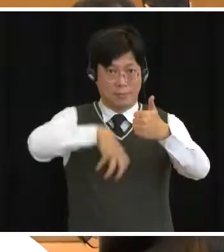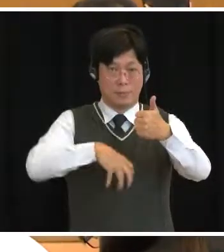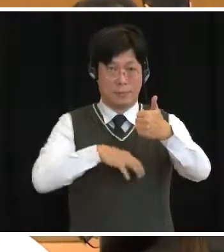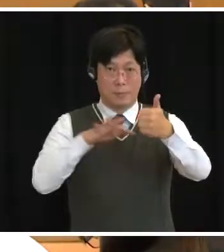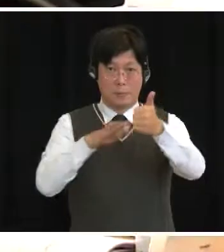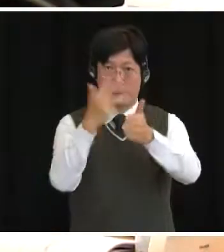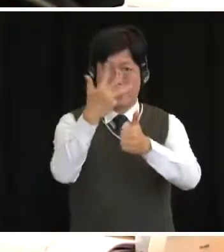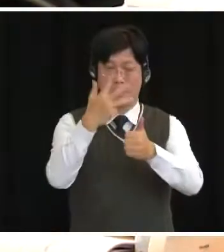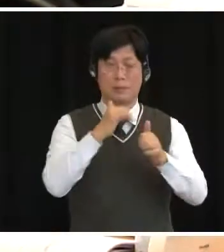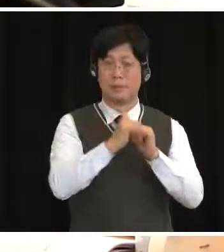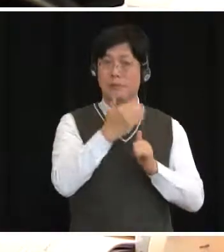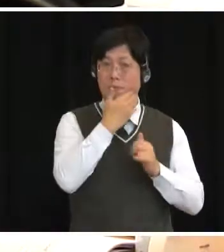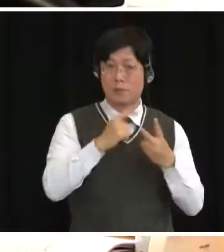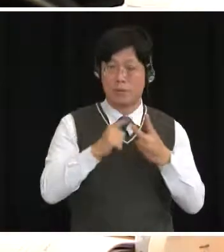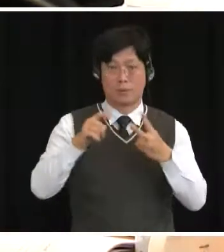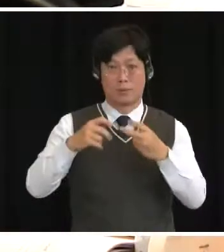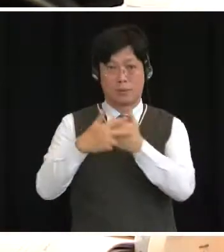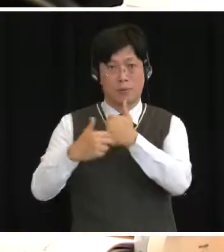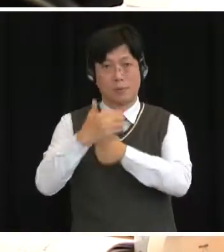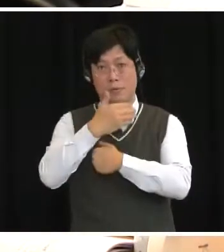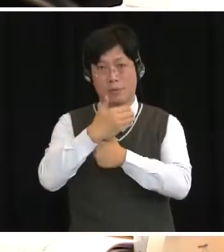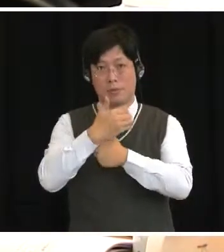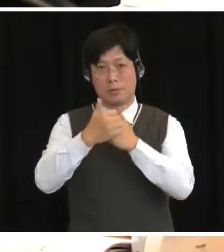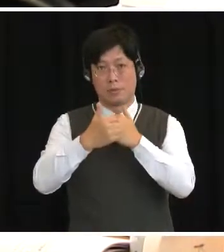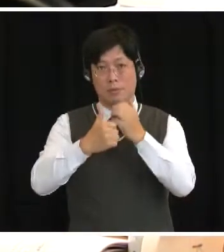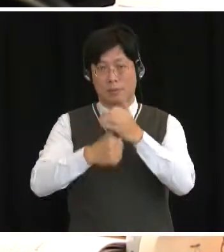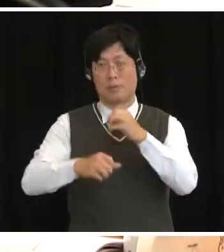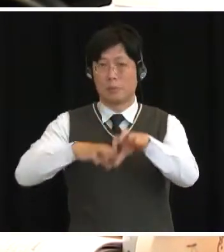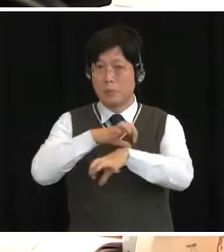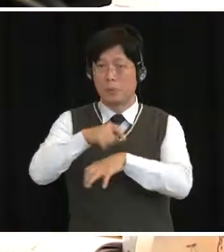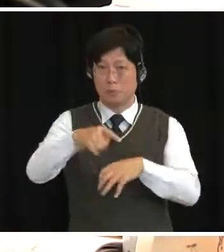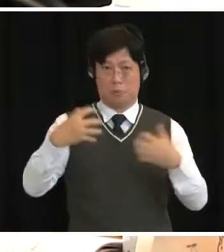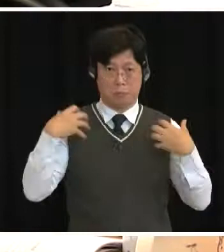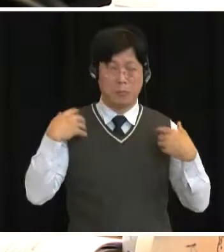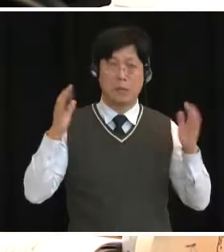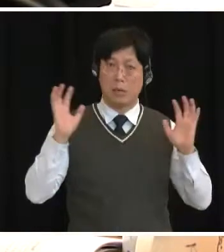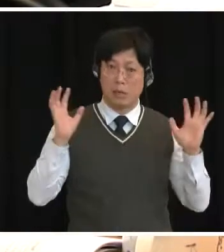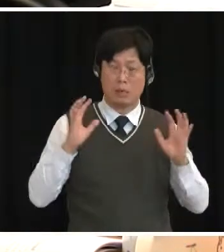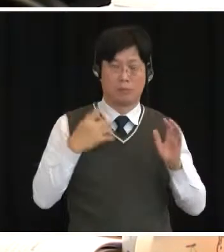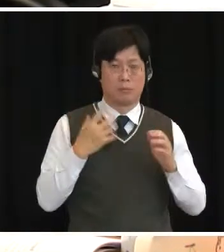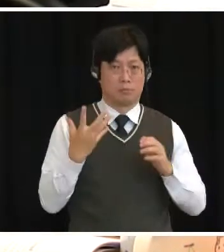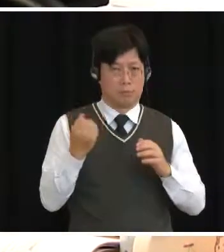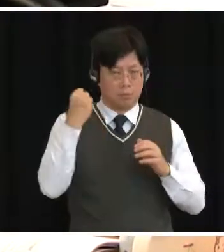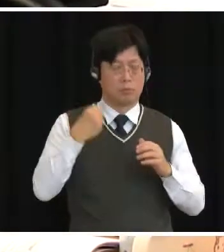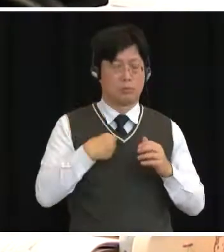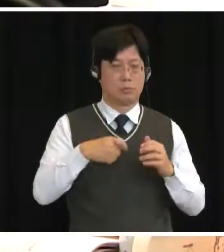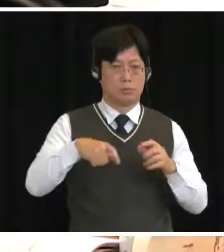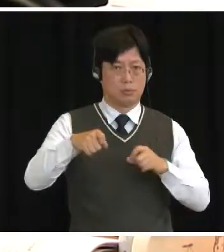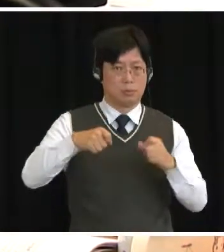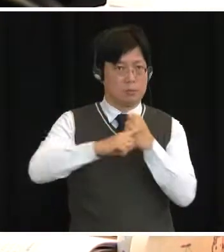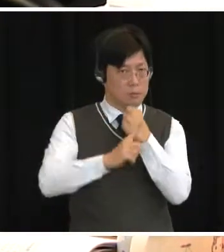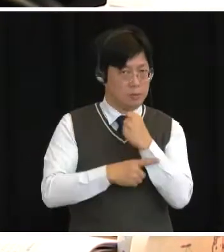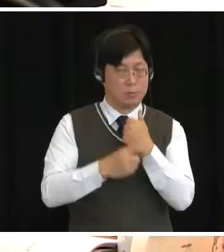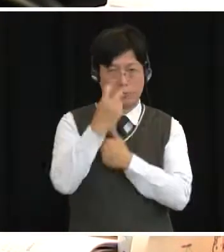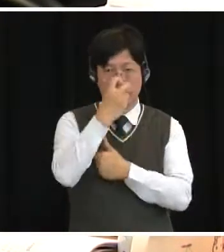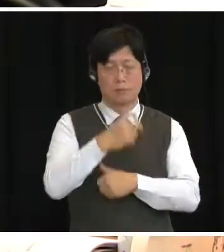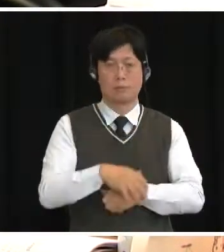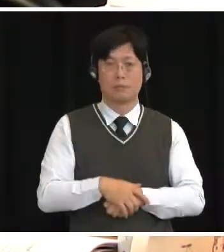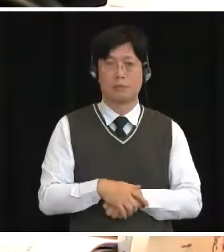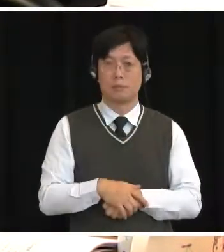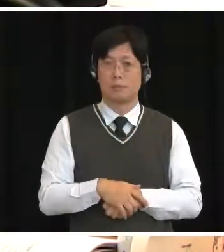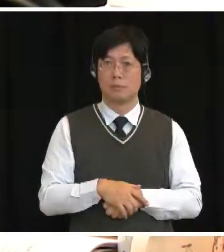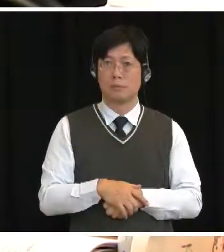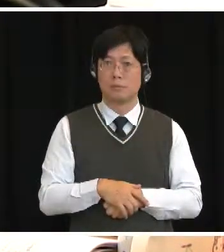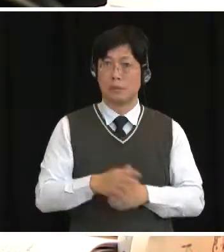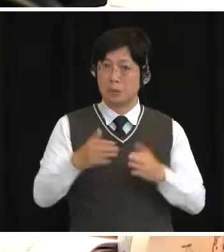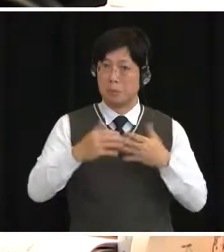stipulations about children's parliaments. There are 8 committees in legislative yuan, and there is one committee, the social